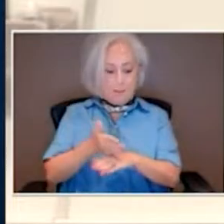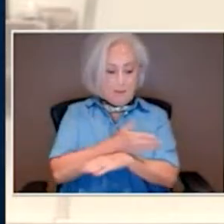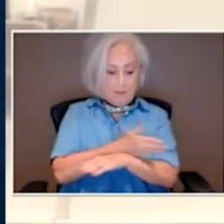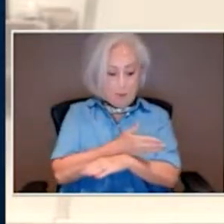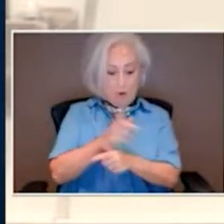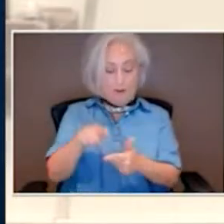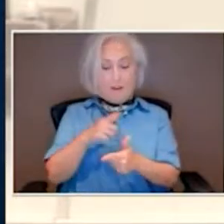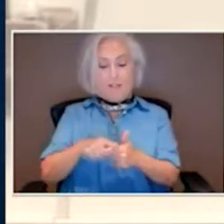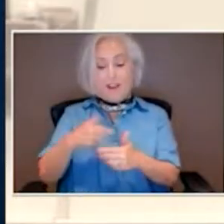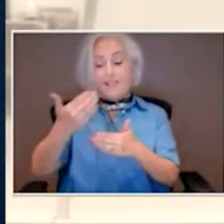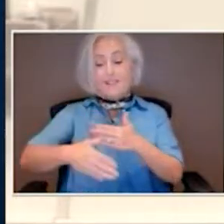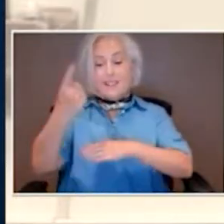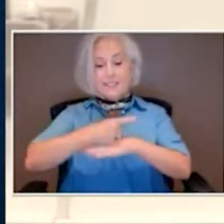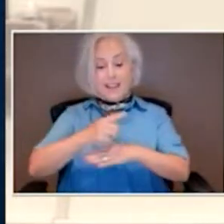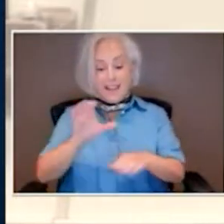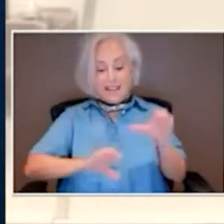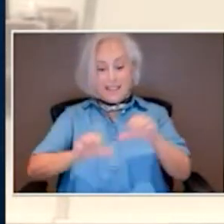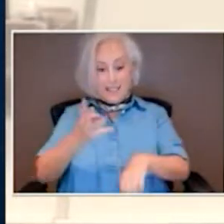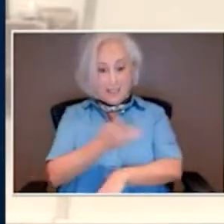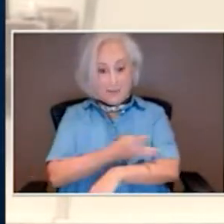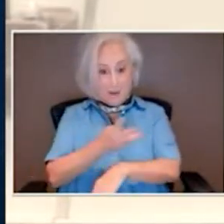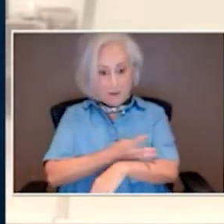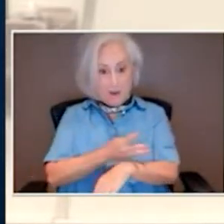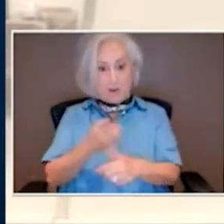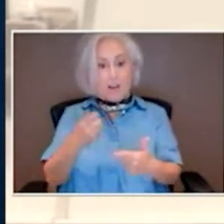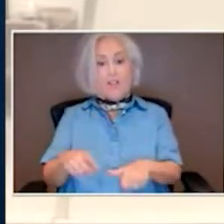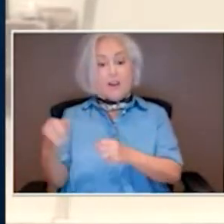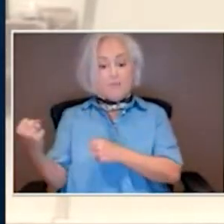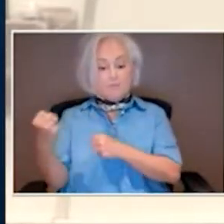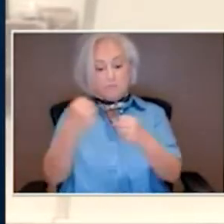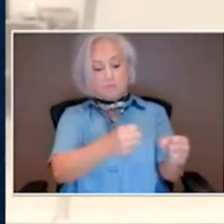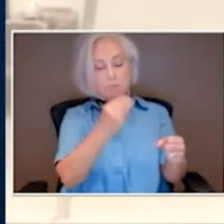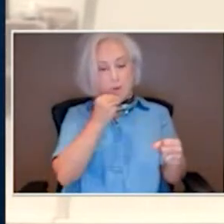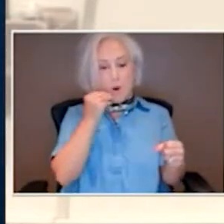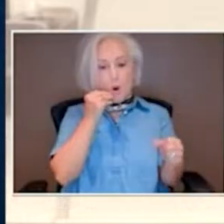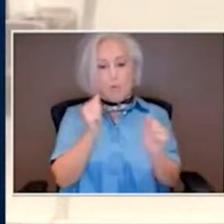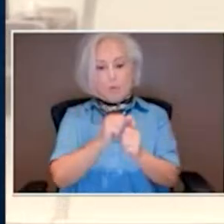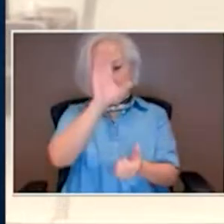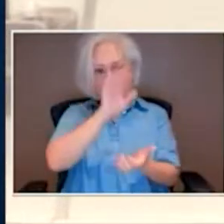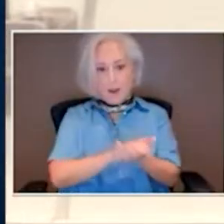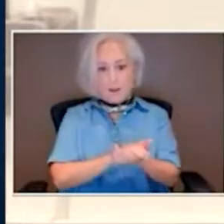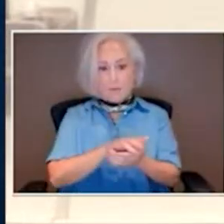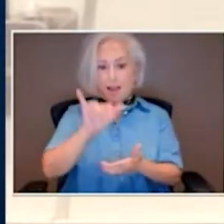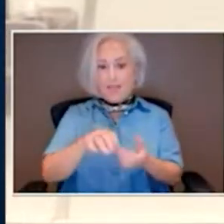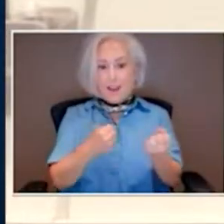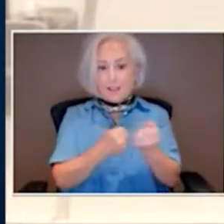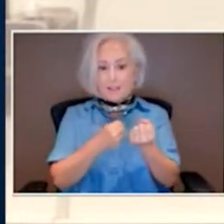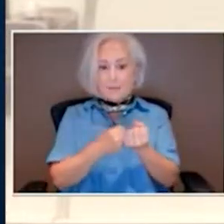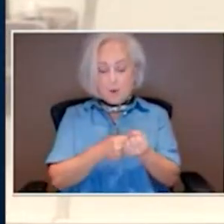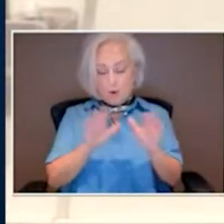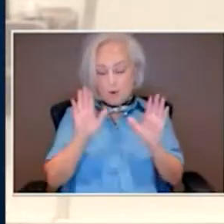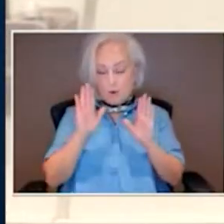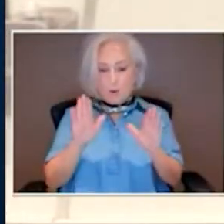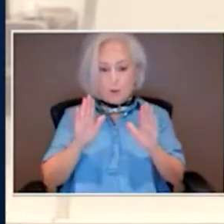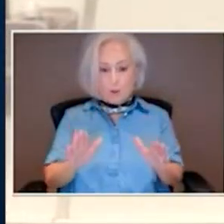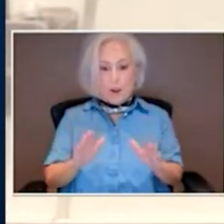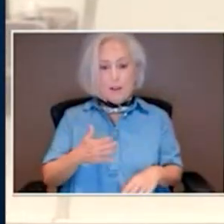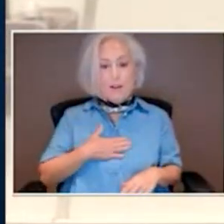and then drive home the day of with my husband. So that support's been huge, as well as my parents and